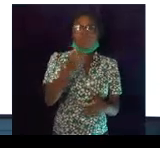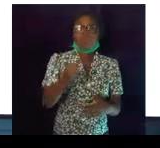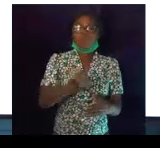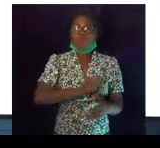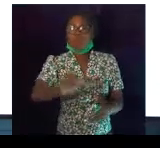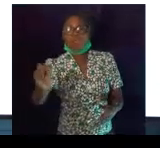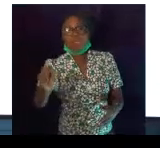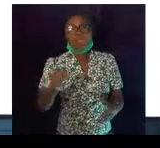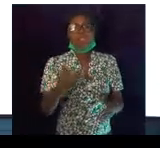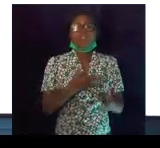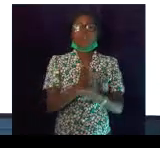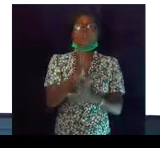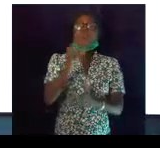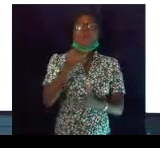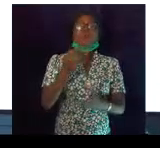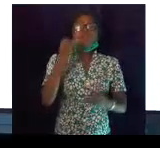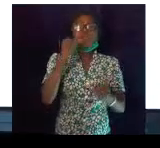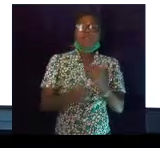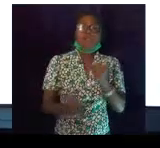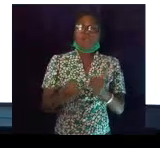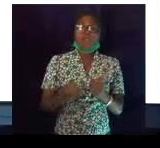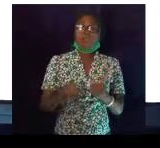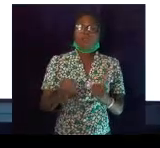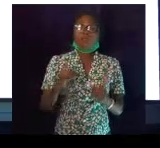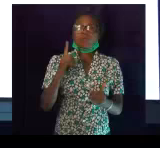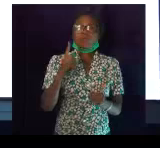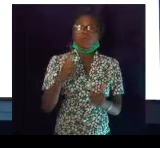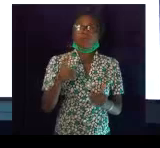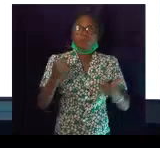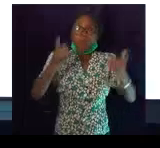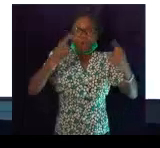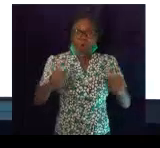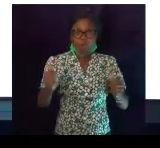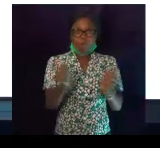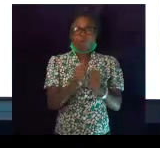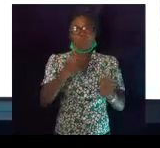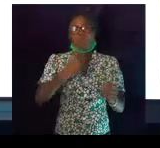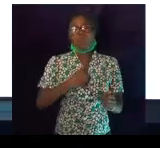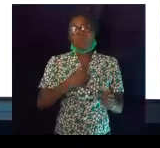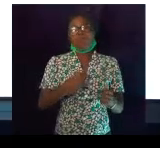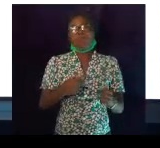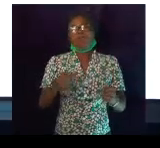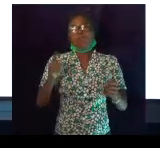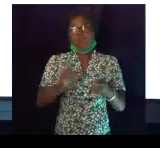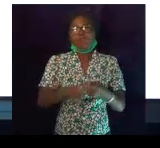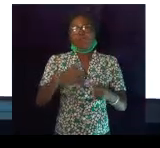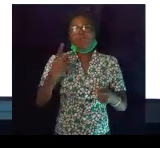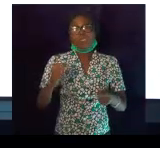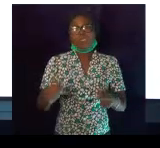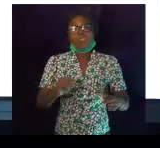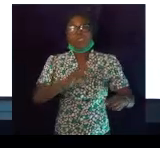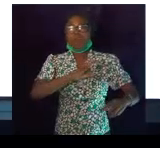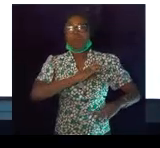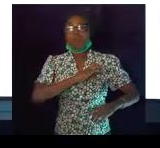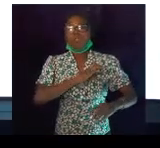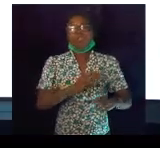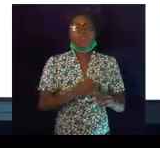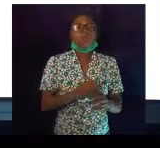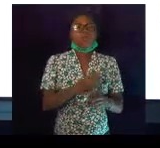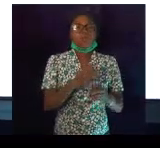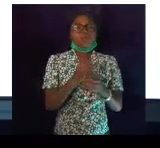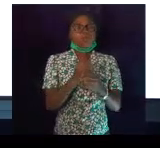the preposition. And the last one, come with me to the station.